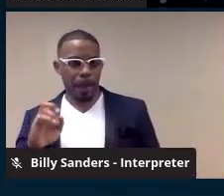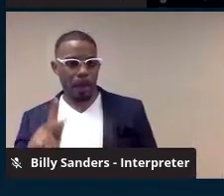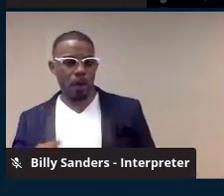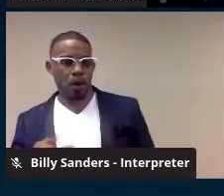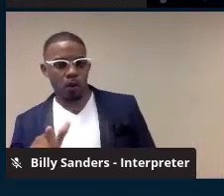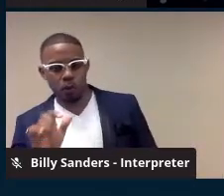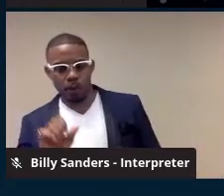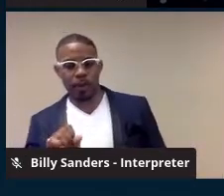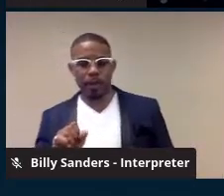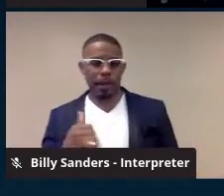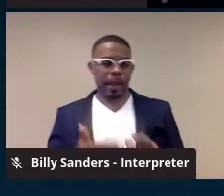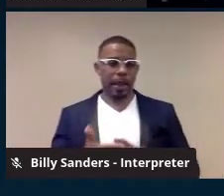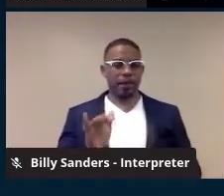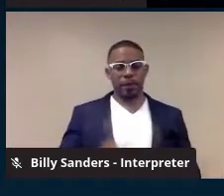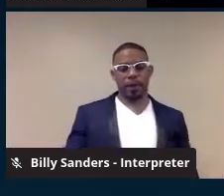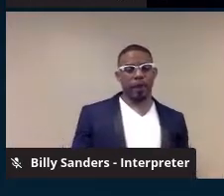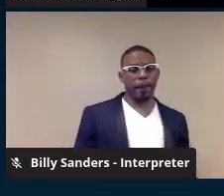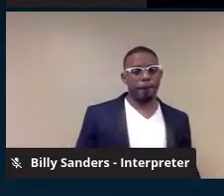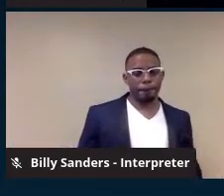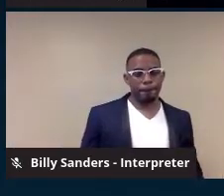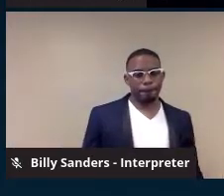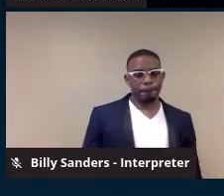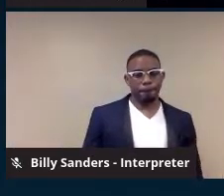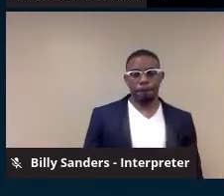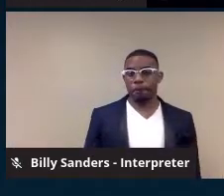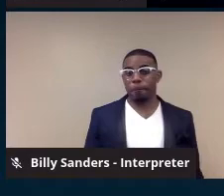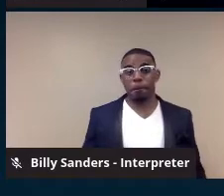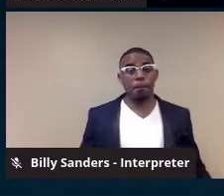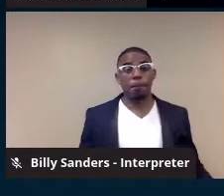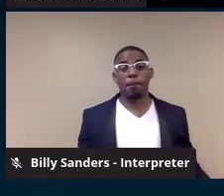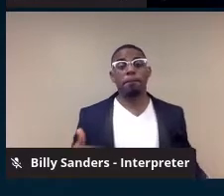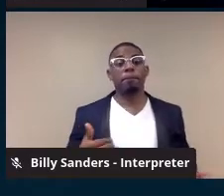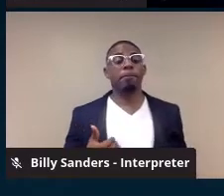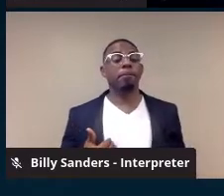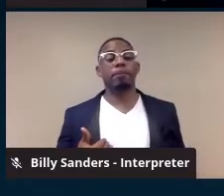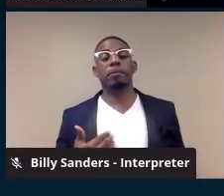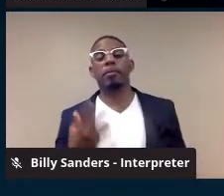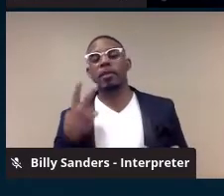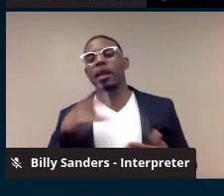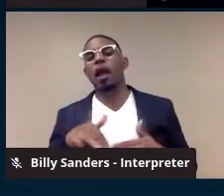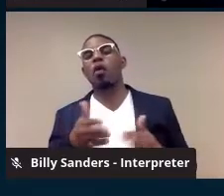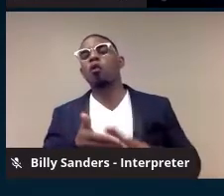can have that. So let's have a look at how that runs.